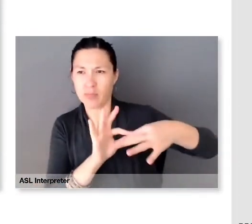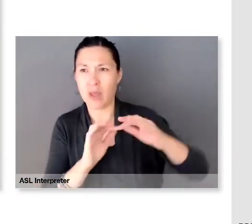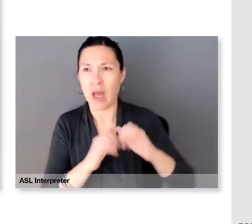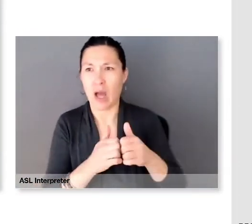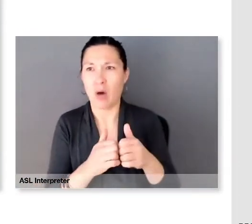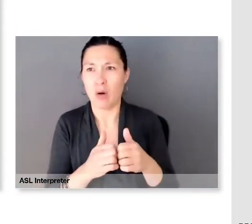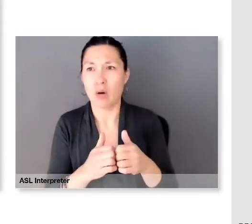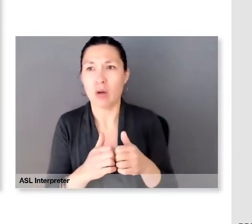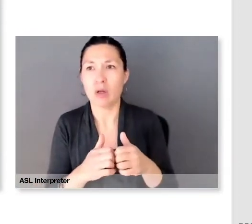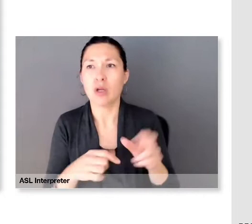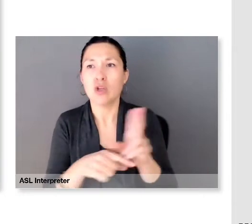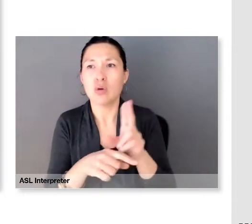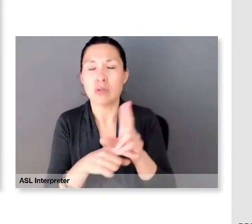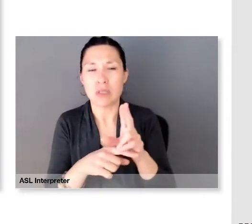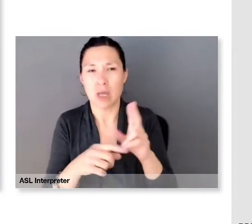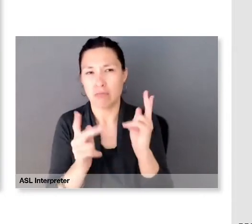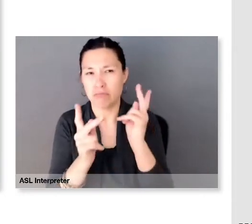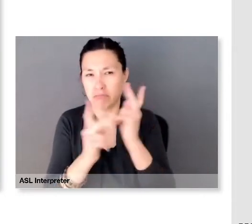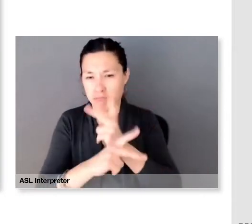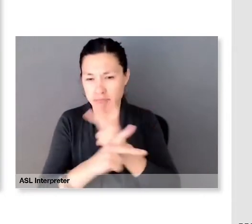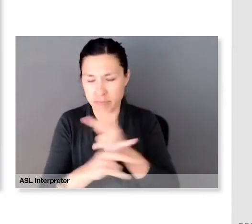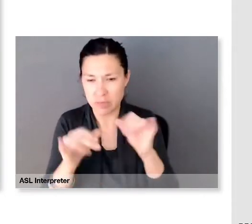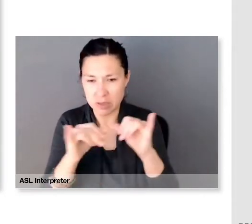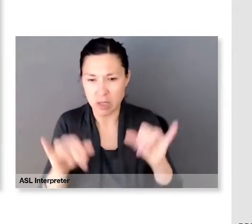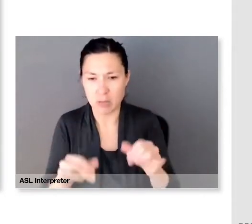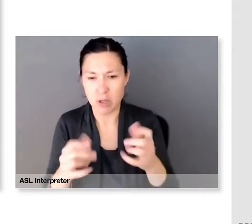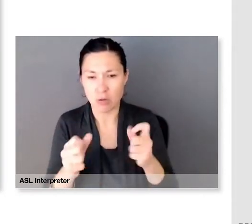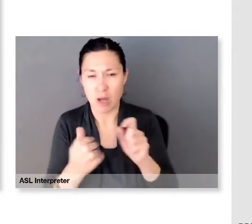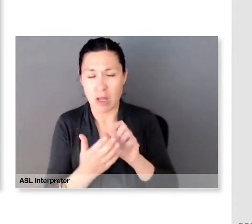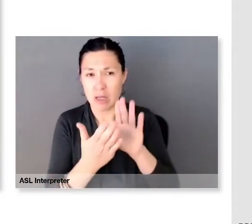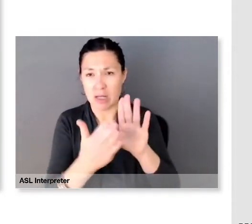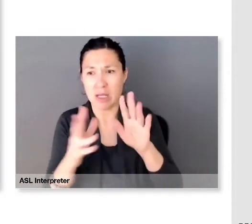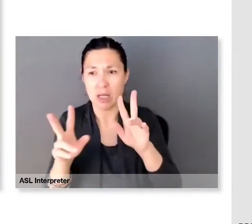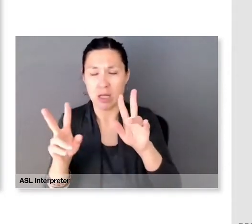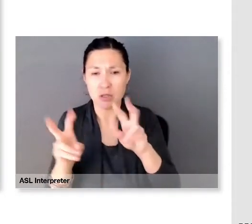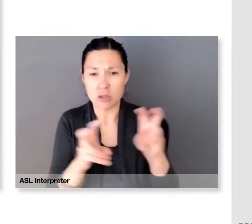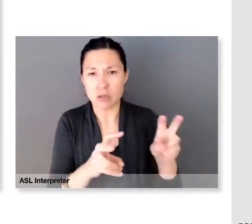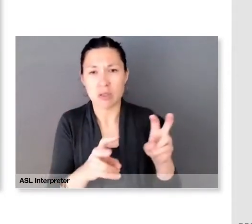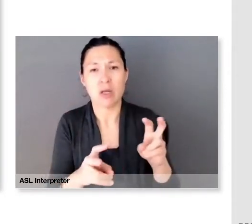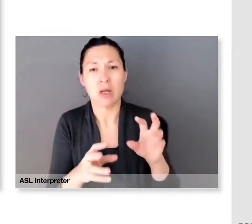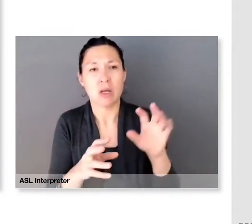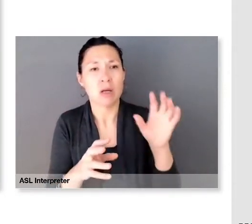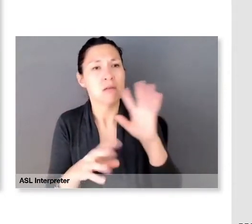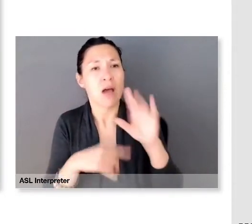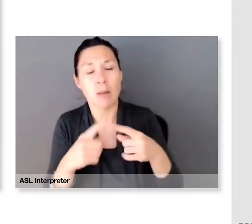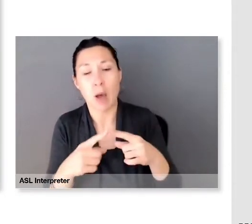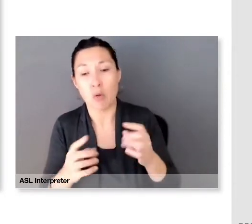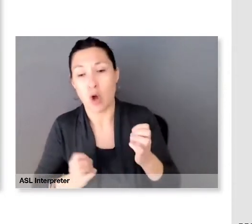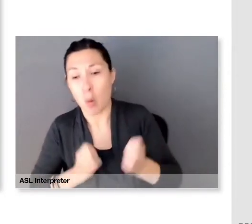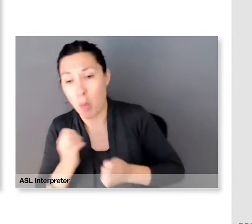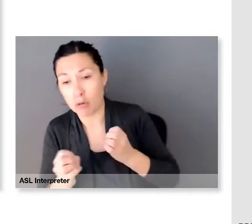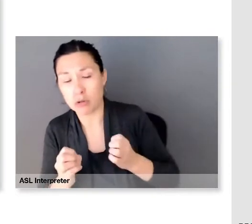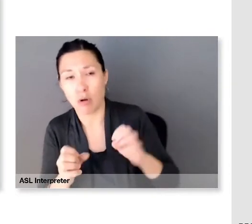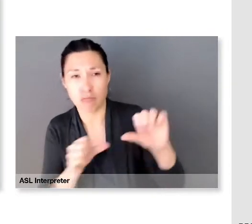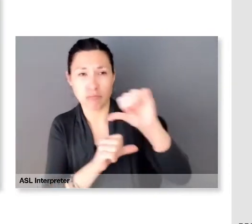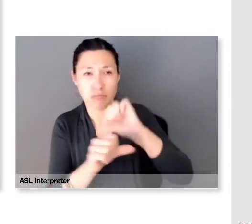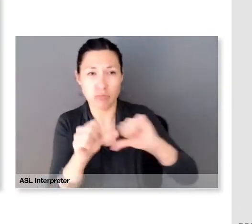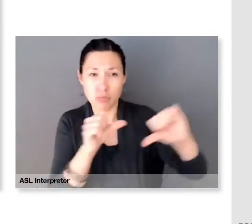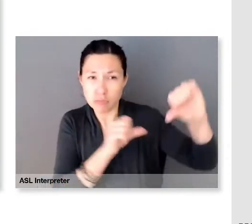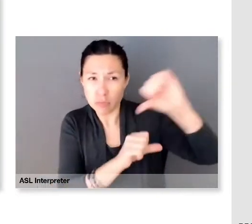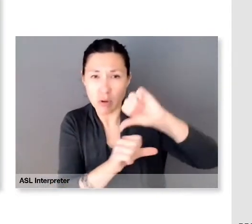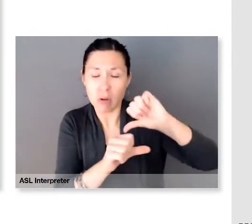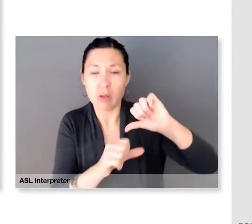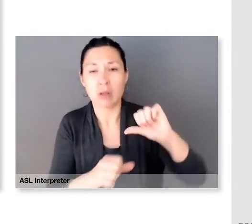using computational systems, addressing issues ranging from emotion to social interaction. And she uses fabrication techniques along